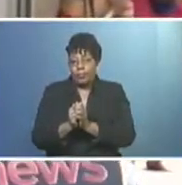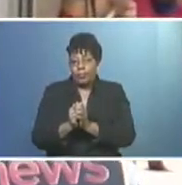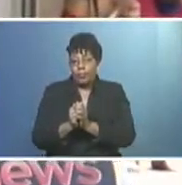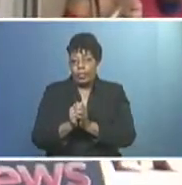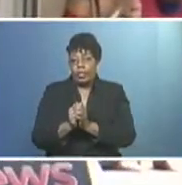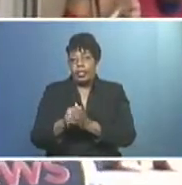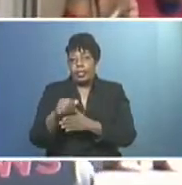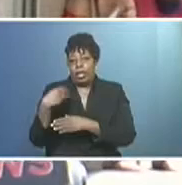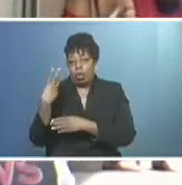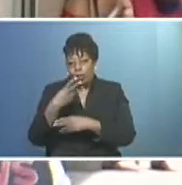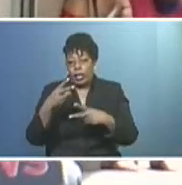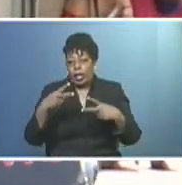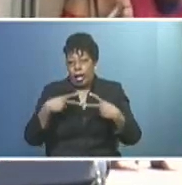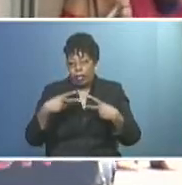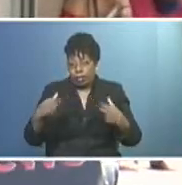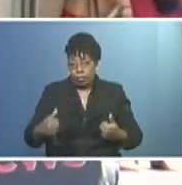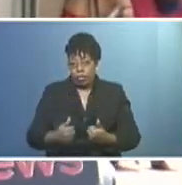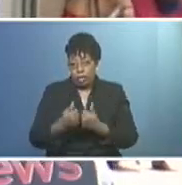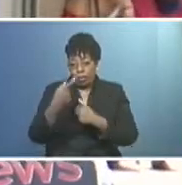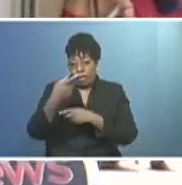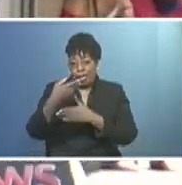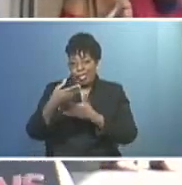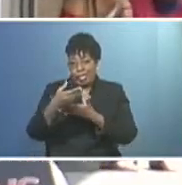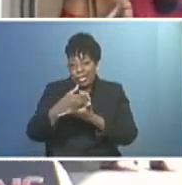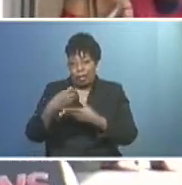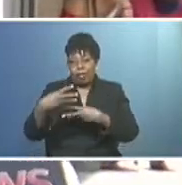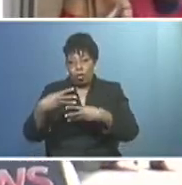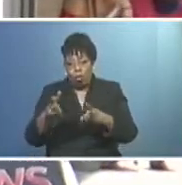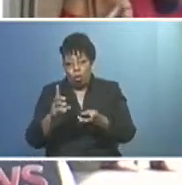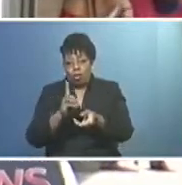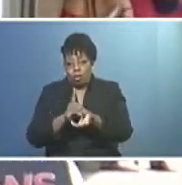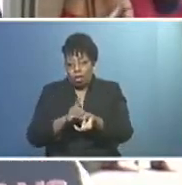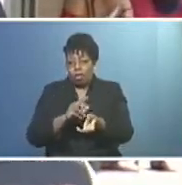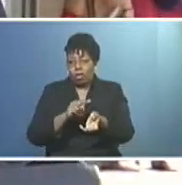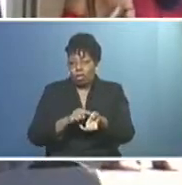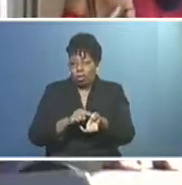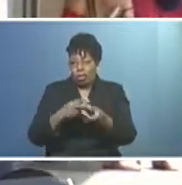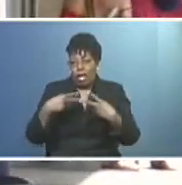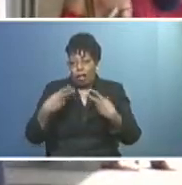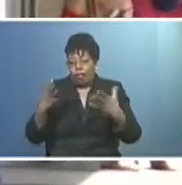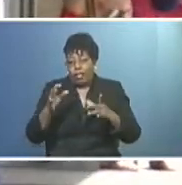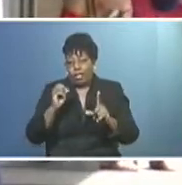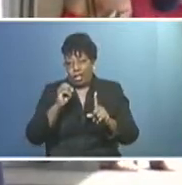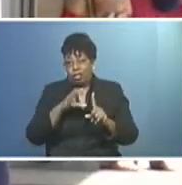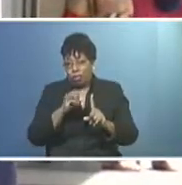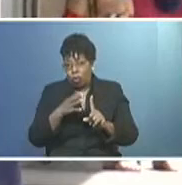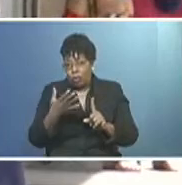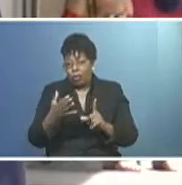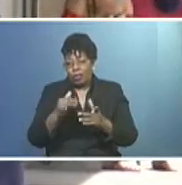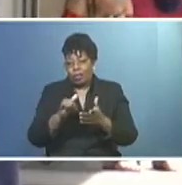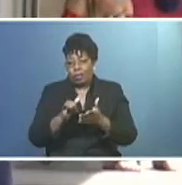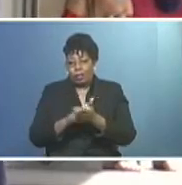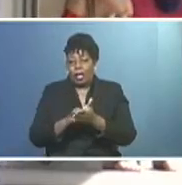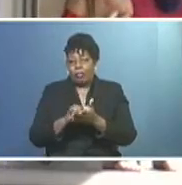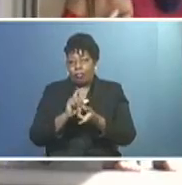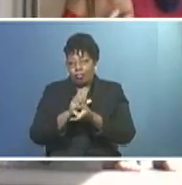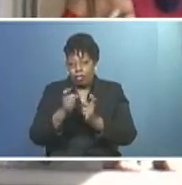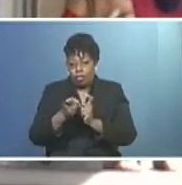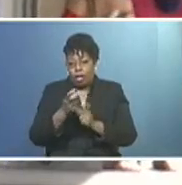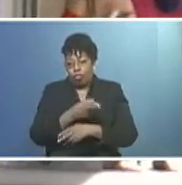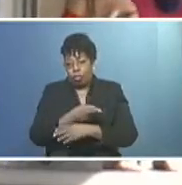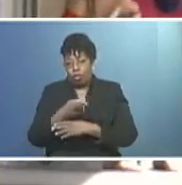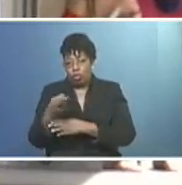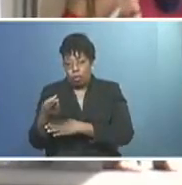some challenges because some of the wards and some of the doctors and nurses have been exposed, which has definitely affected our manpower